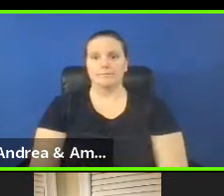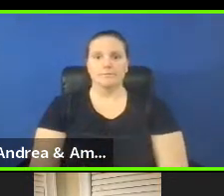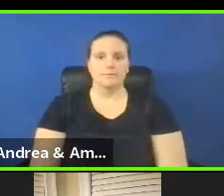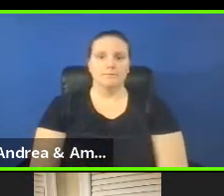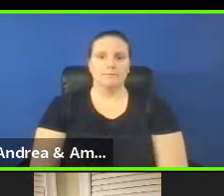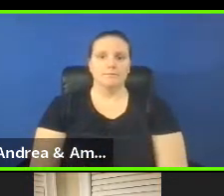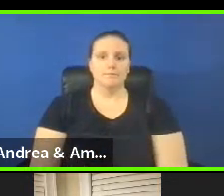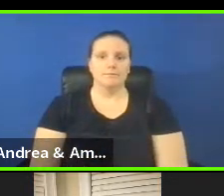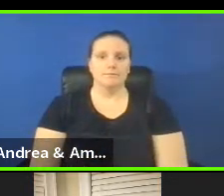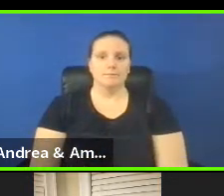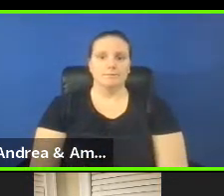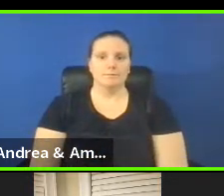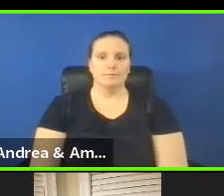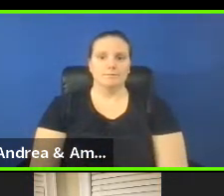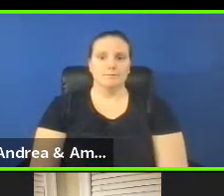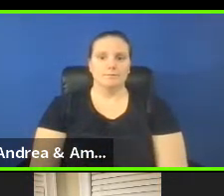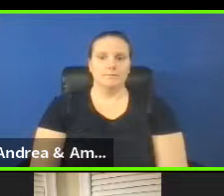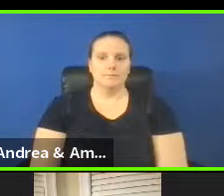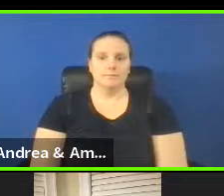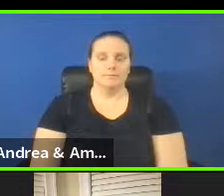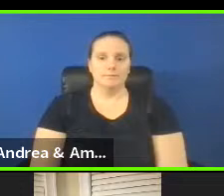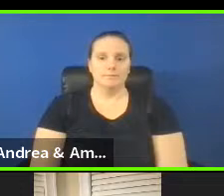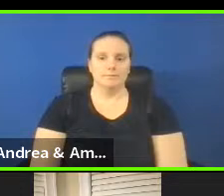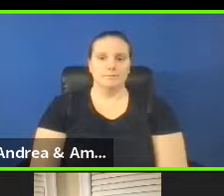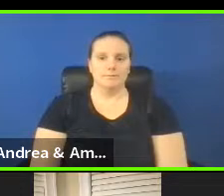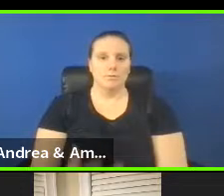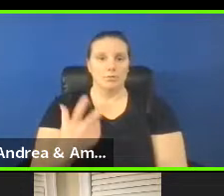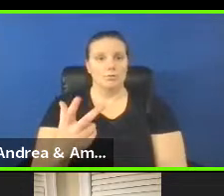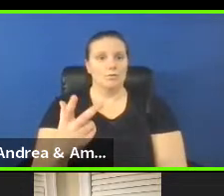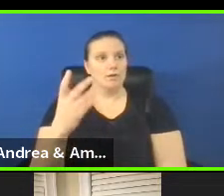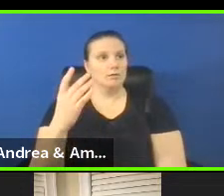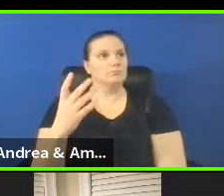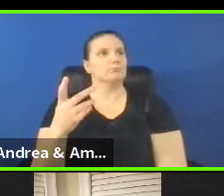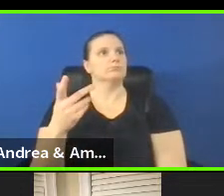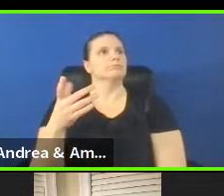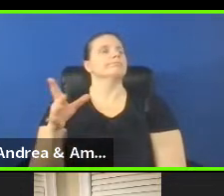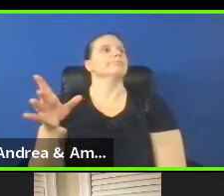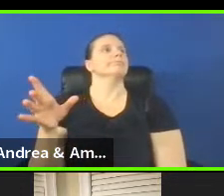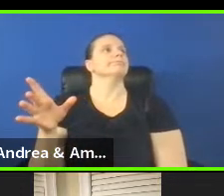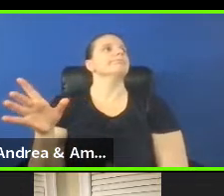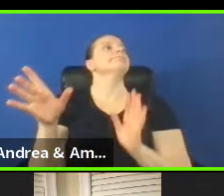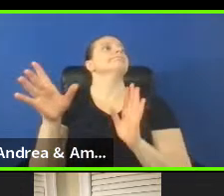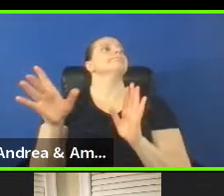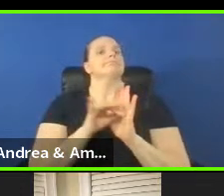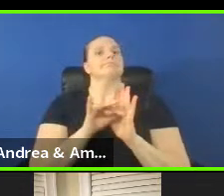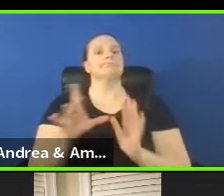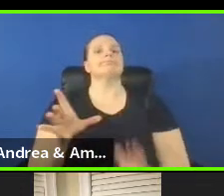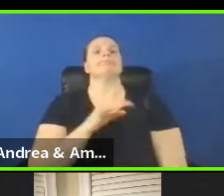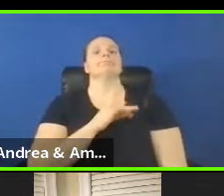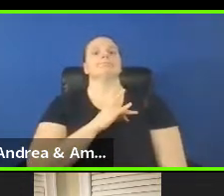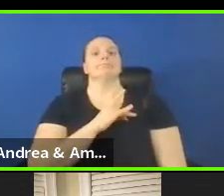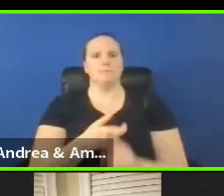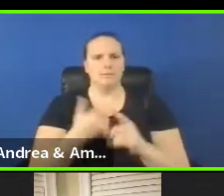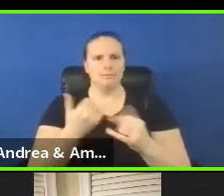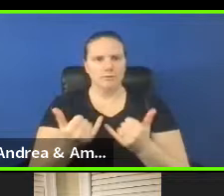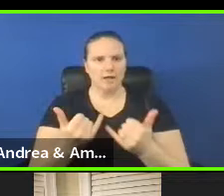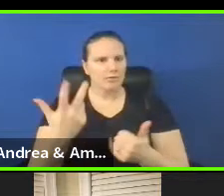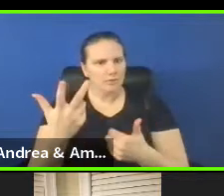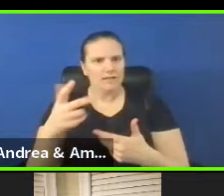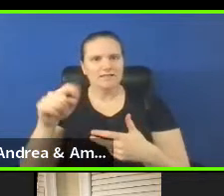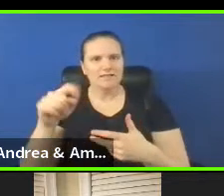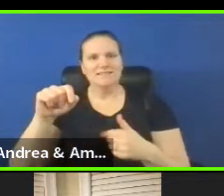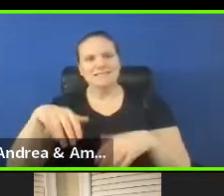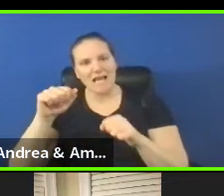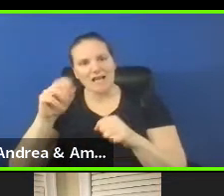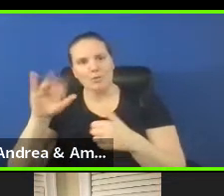What are 3 takeaways from today? So 3 takeaways